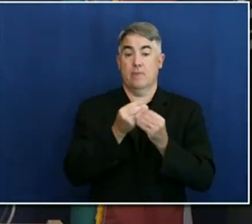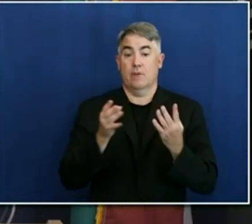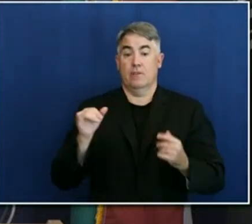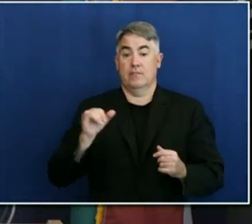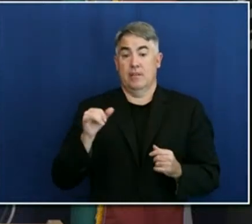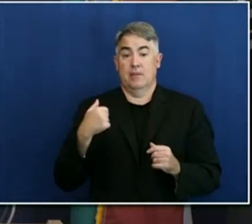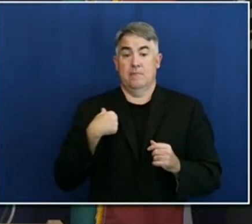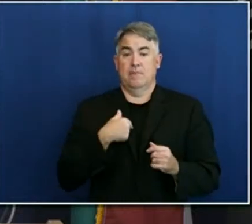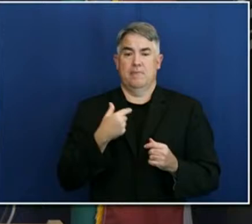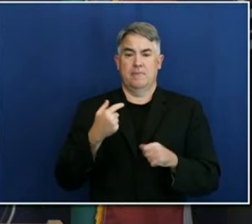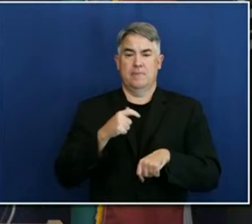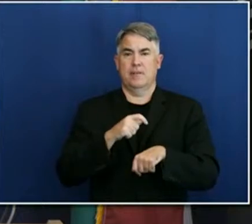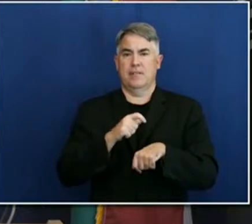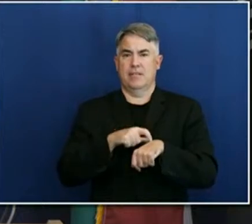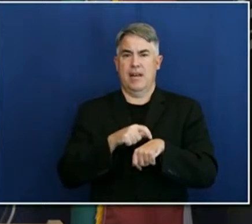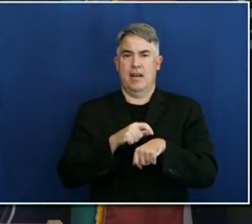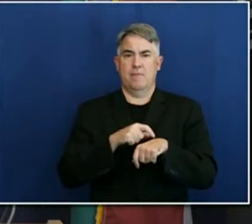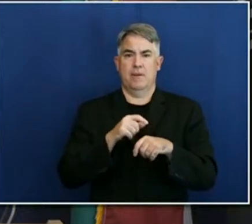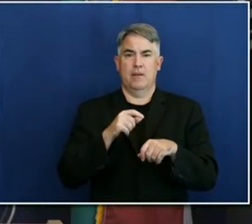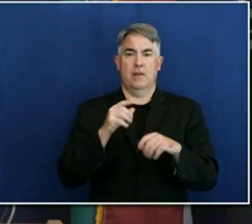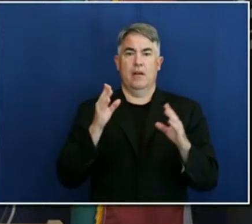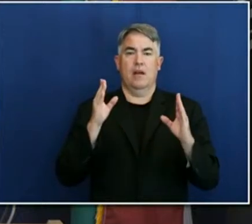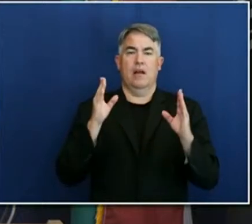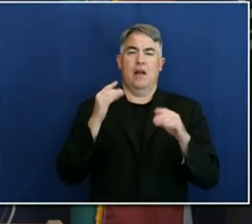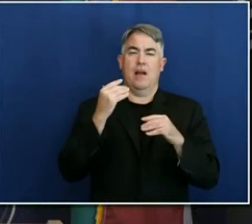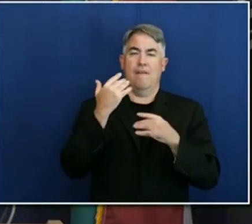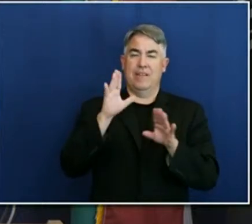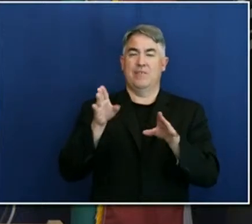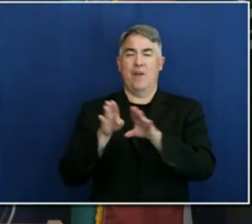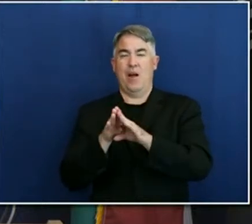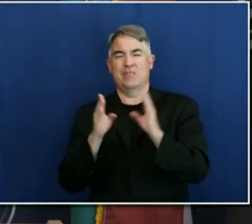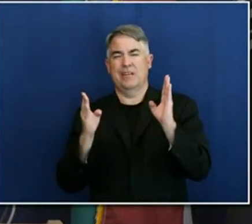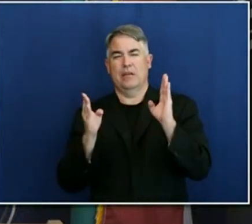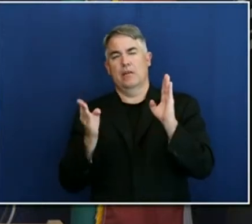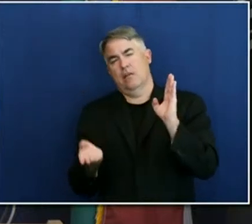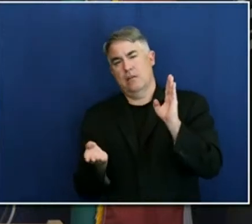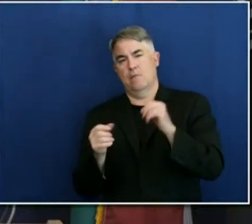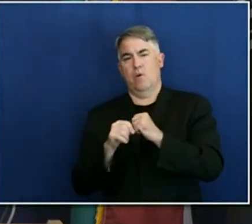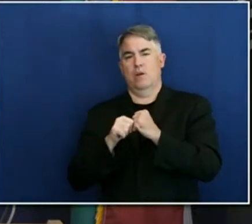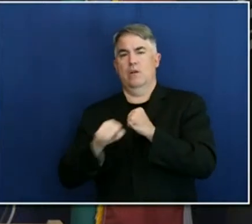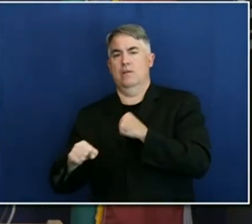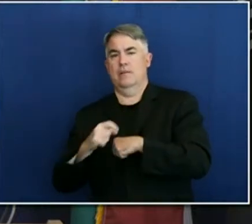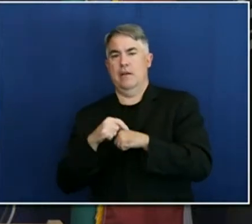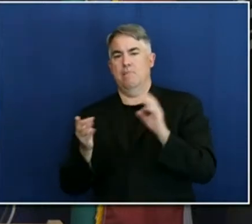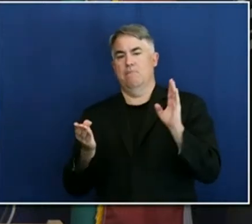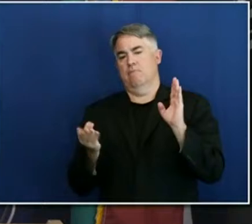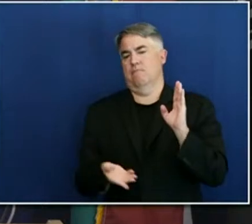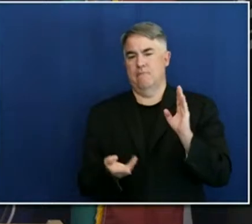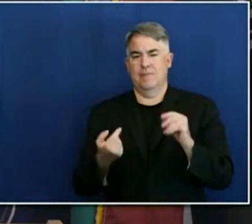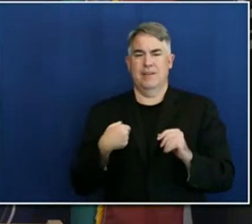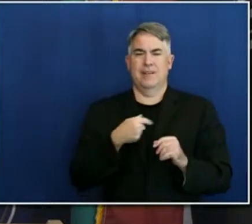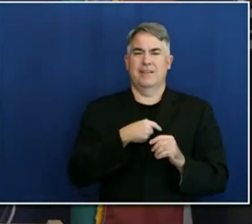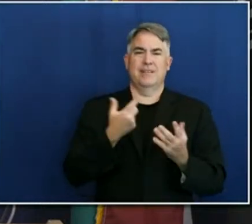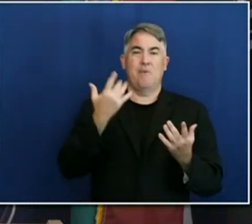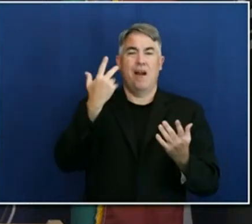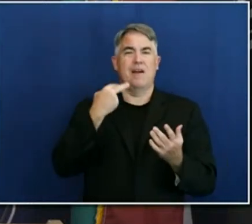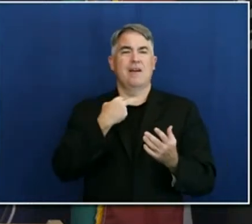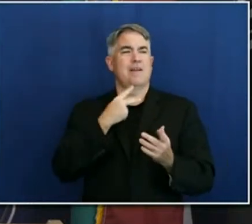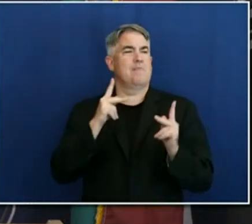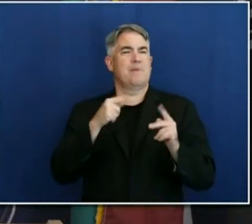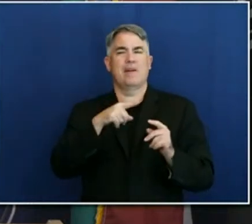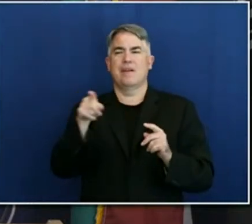have to provide paid time off for employees to get vaccinated. We know it can be hard during the day between work, school, kids, family,